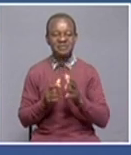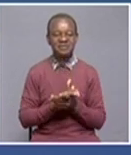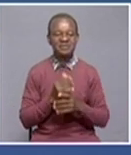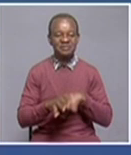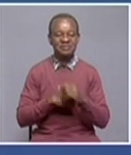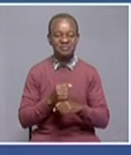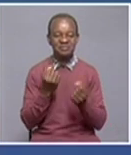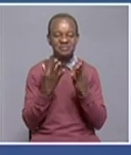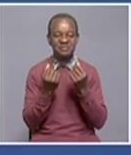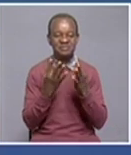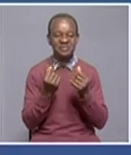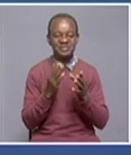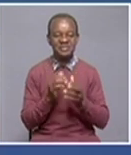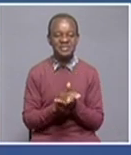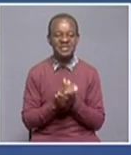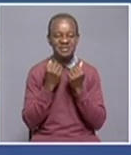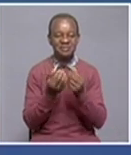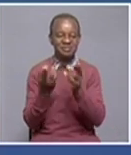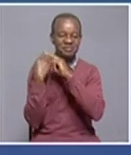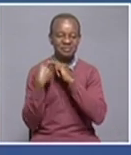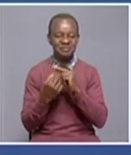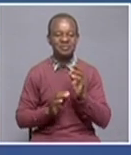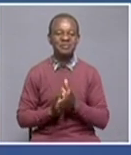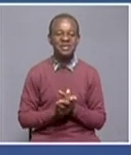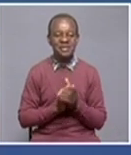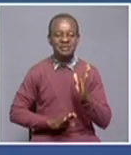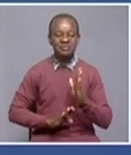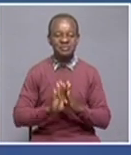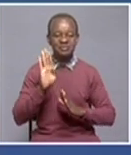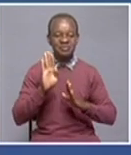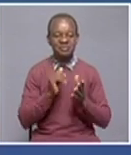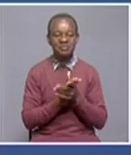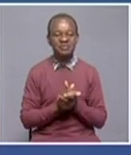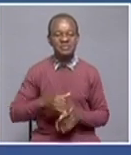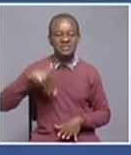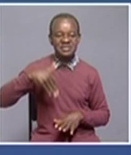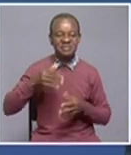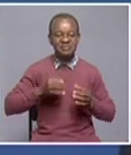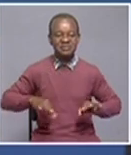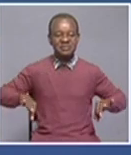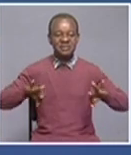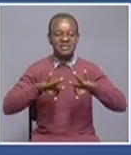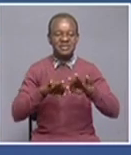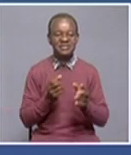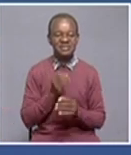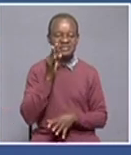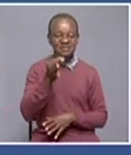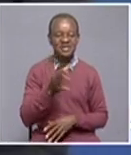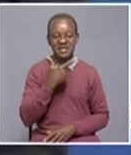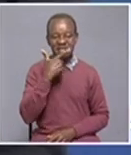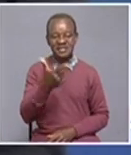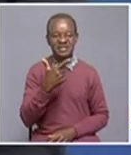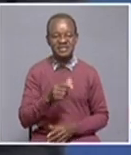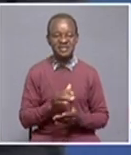role that it plays in propelling Namibia's agriculture forward. It's a very good afternoon to you, sir, and thank you for joining us